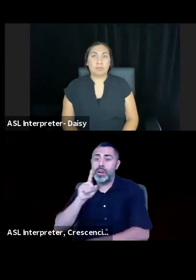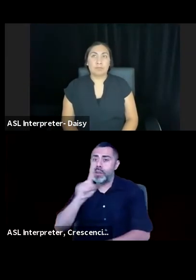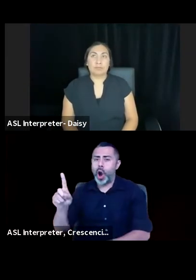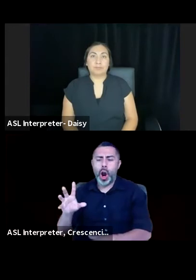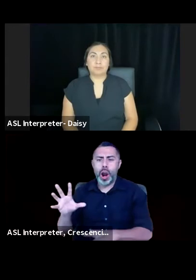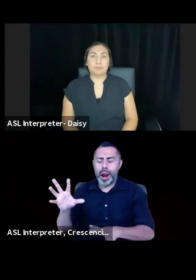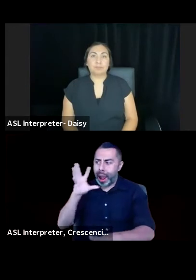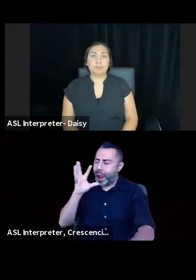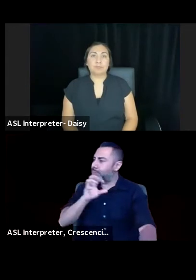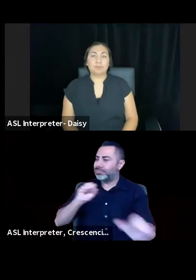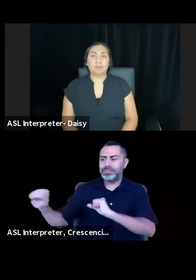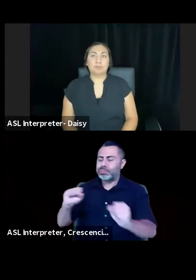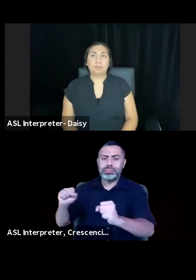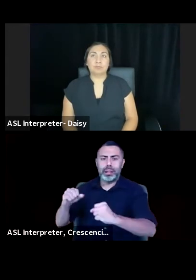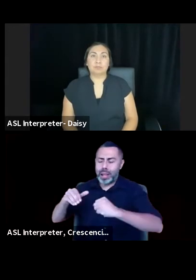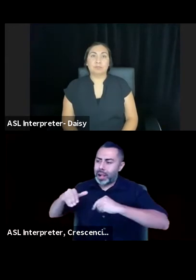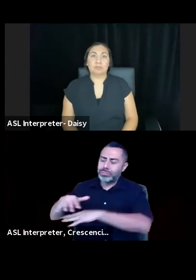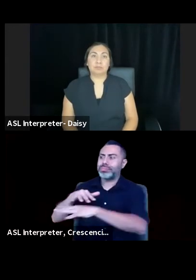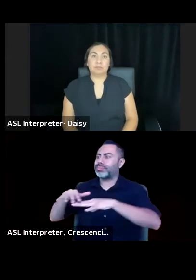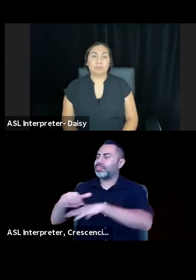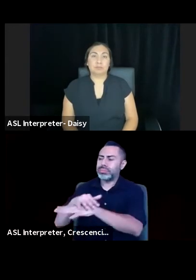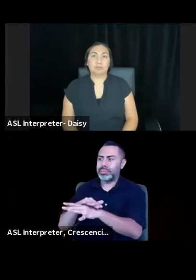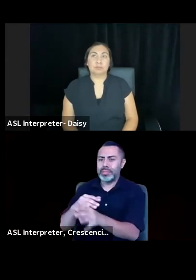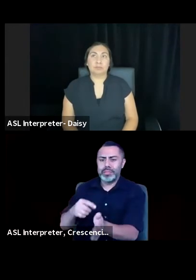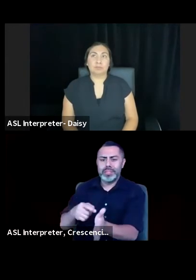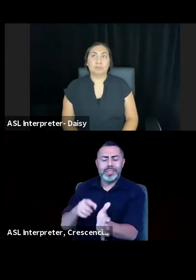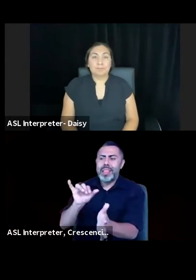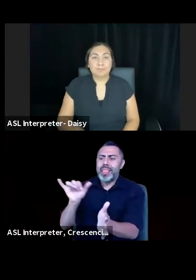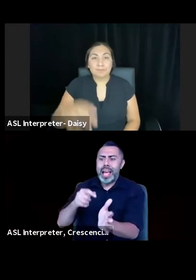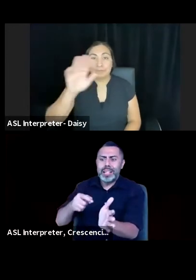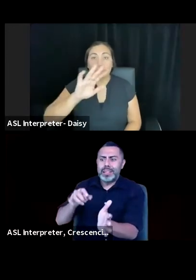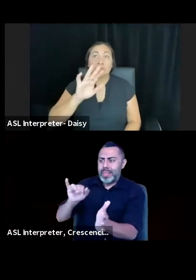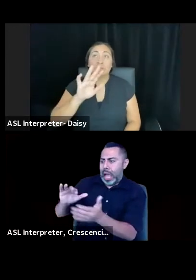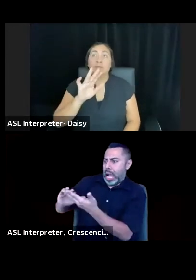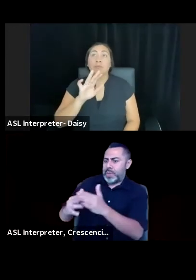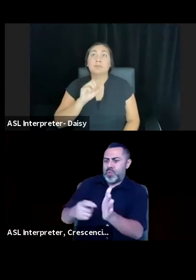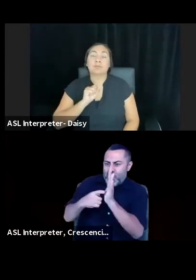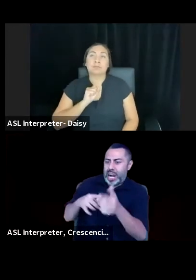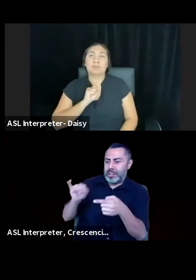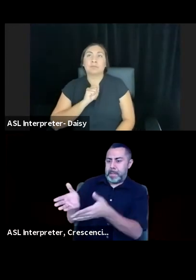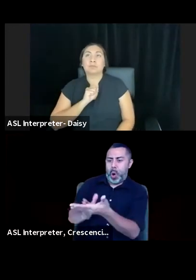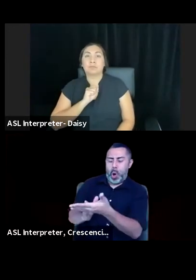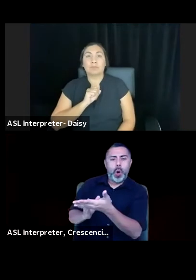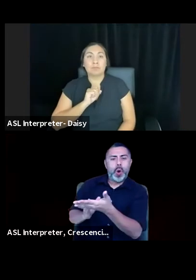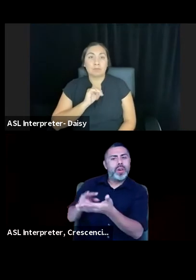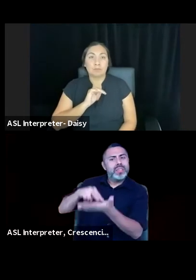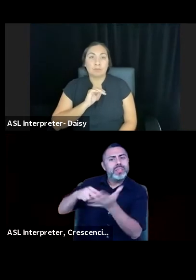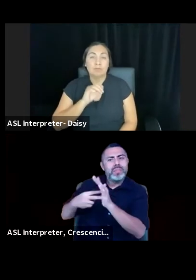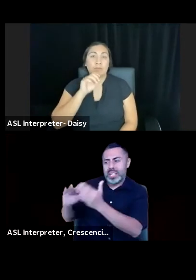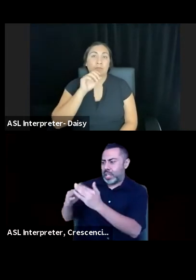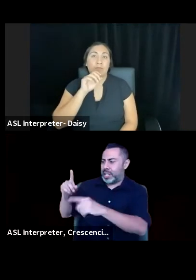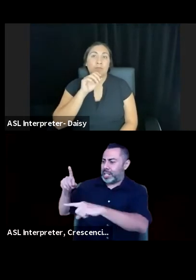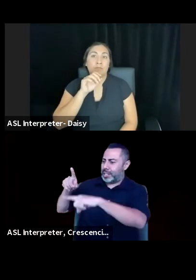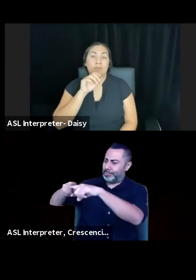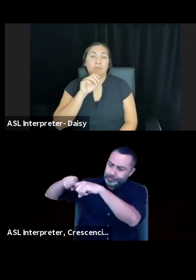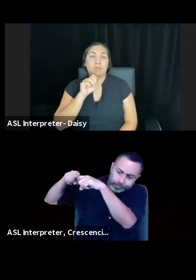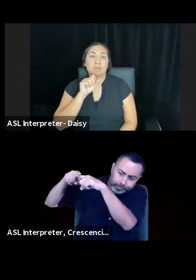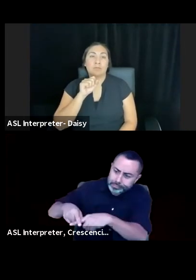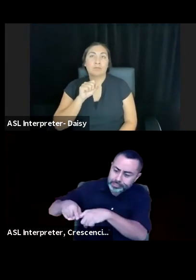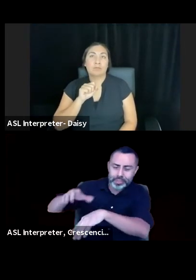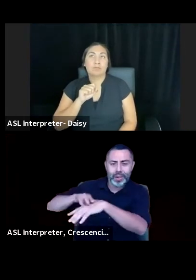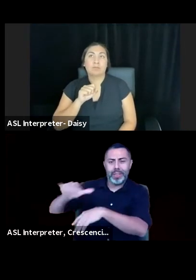vibrant, necessary part of that community, that it's a place that that community relies upon and needs